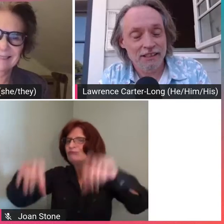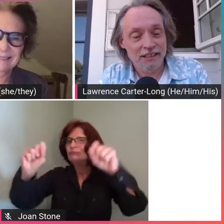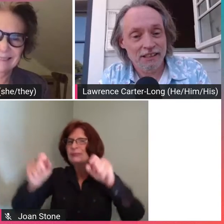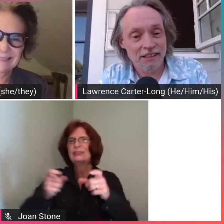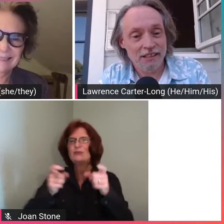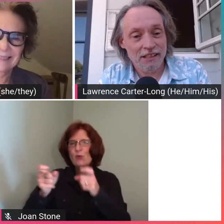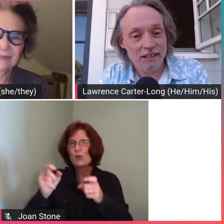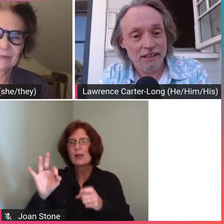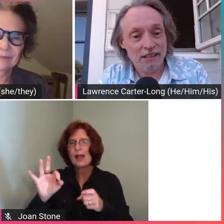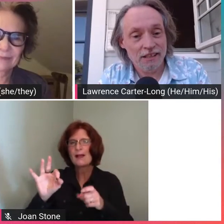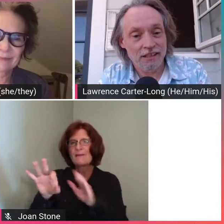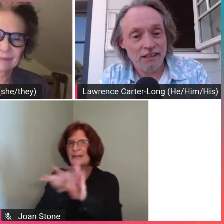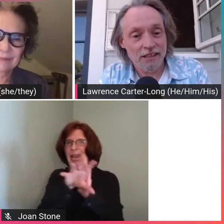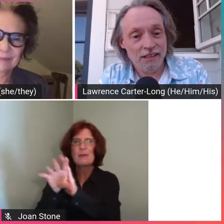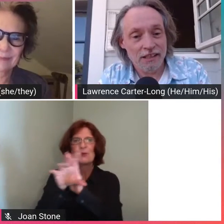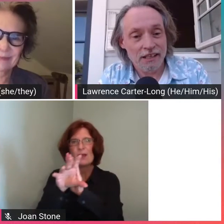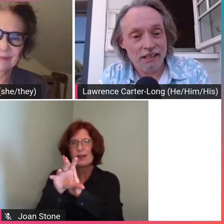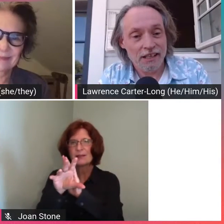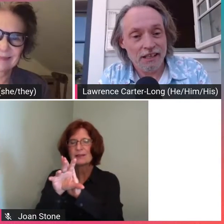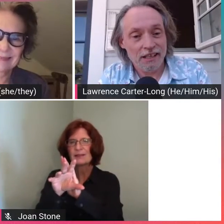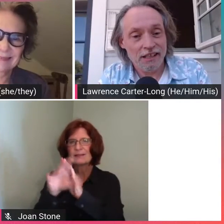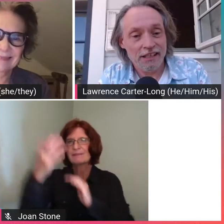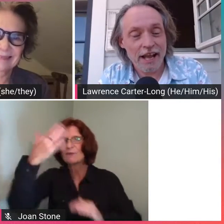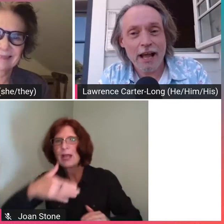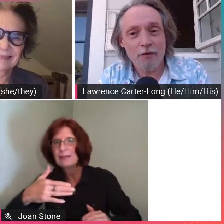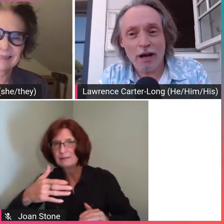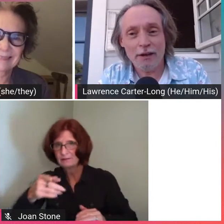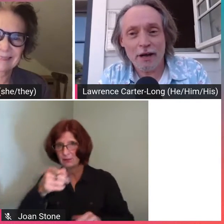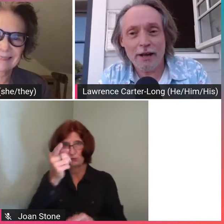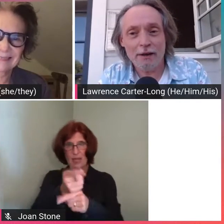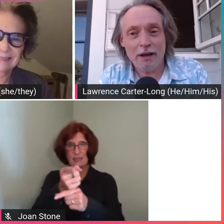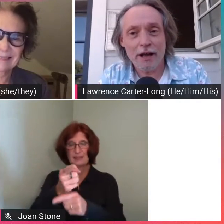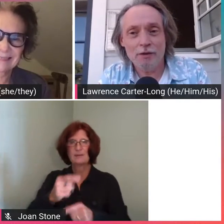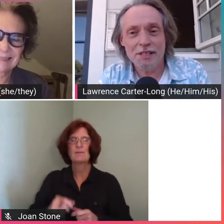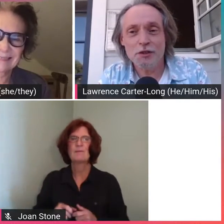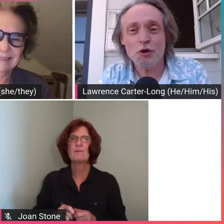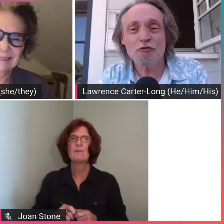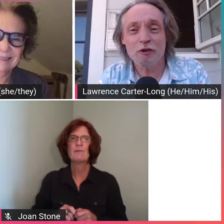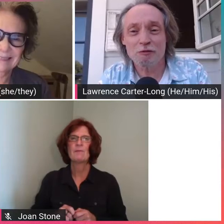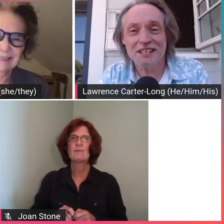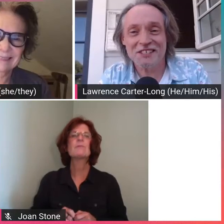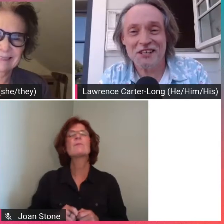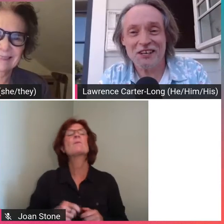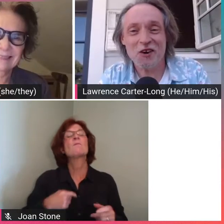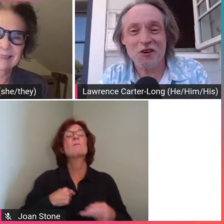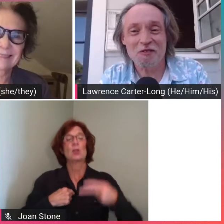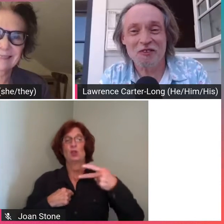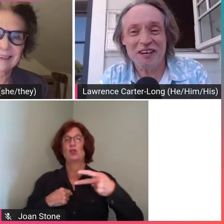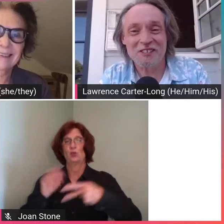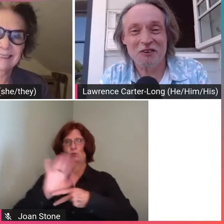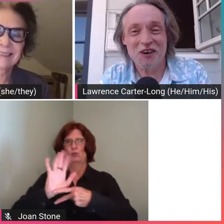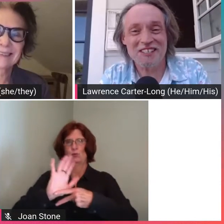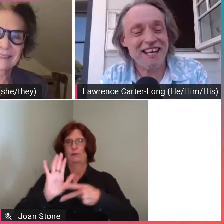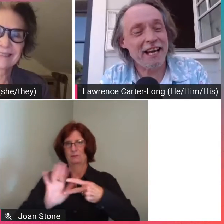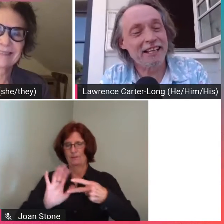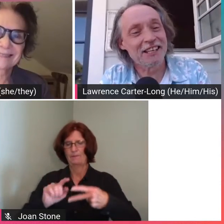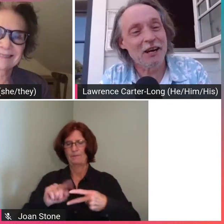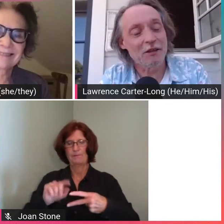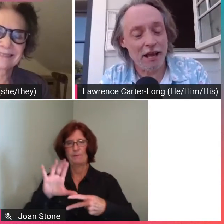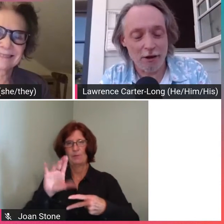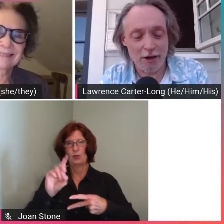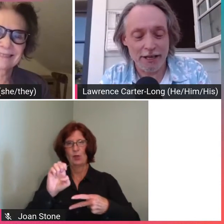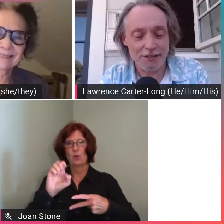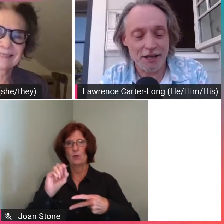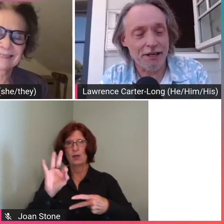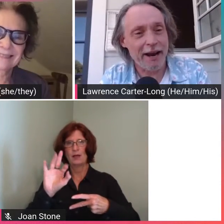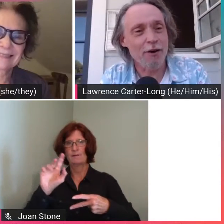the behind and in front of the camera. Yeah, I was in 2 films this year, Code of the Freaks, of course, and